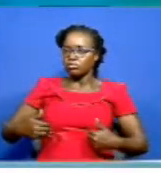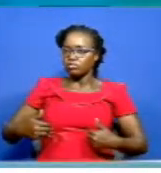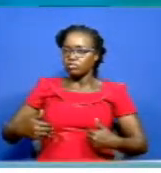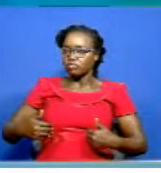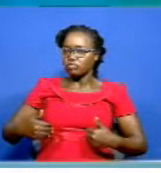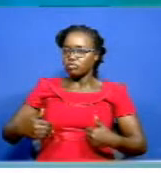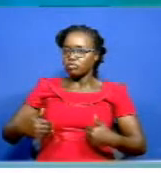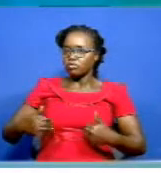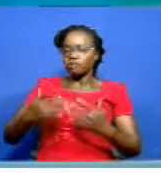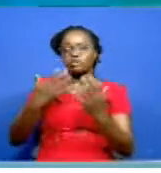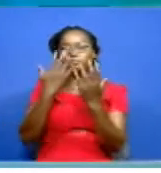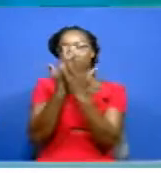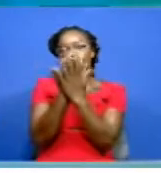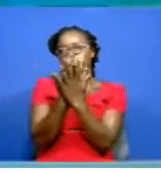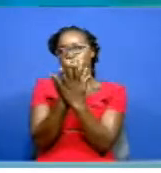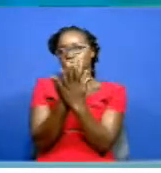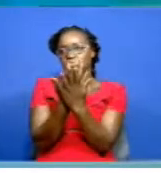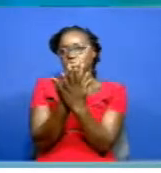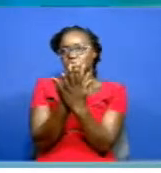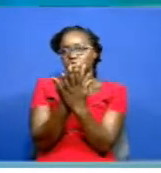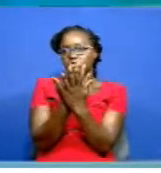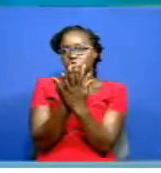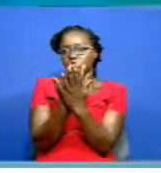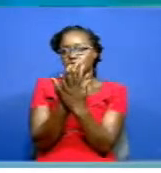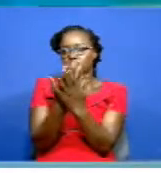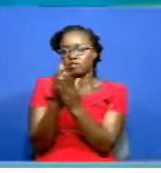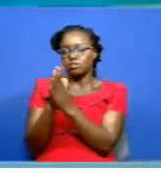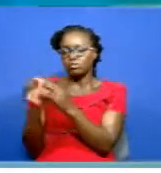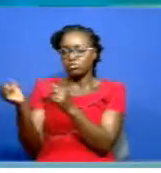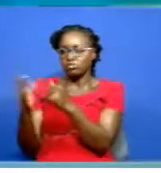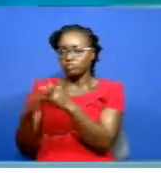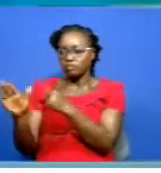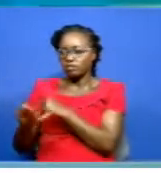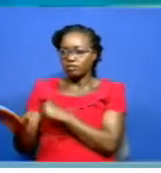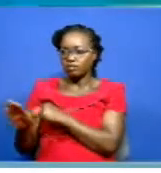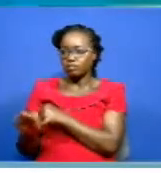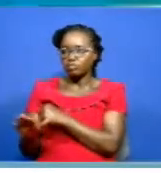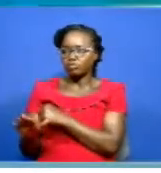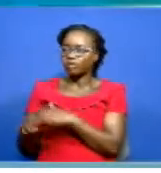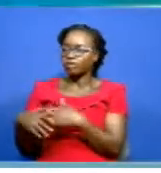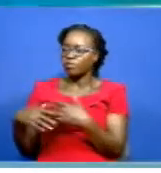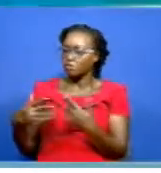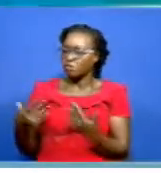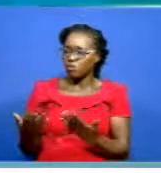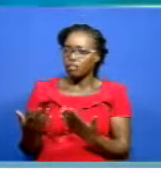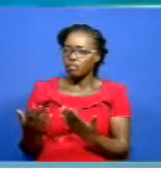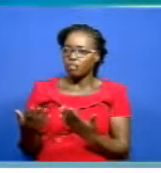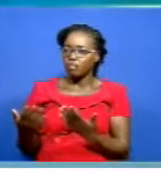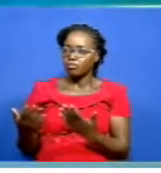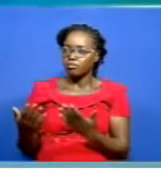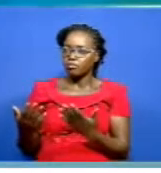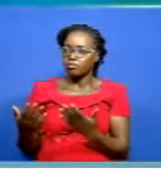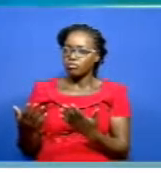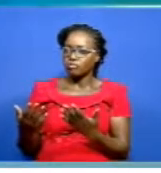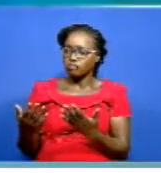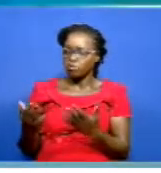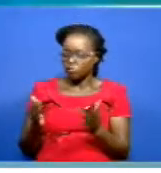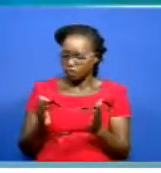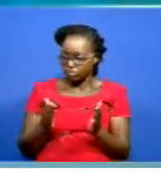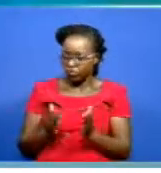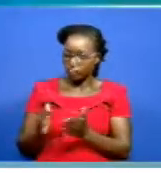the prisons and informal settlements. So that is how we have aligned the